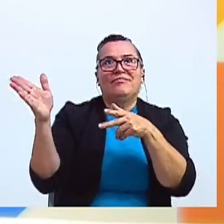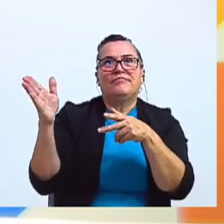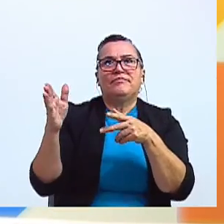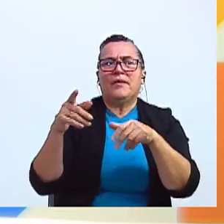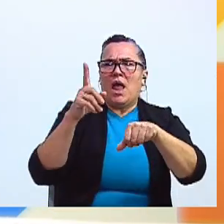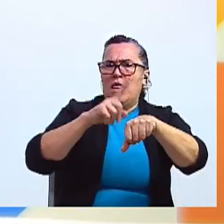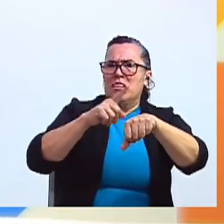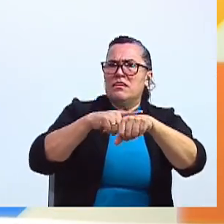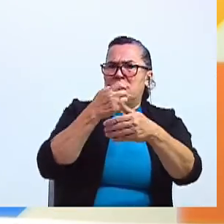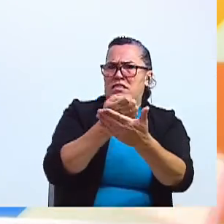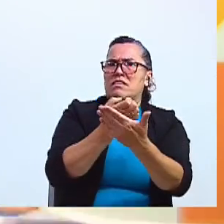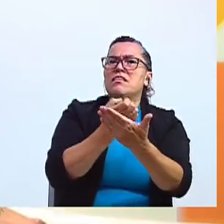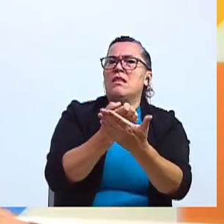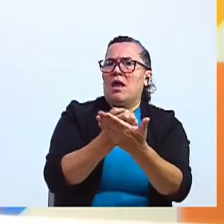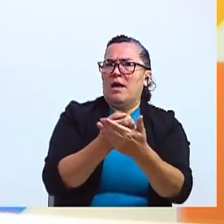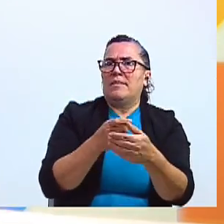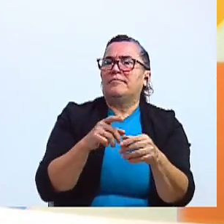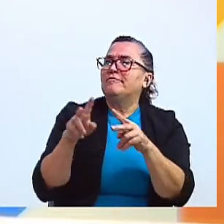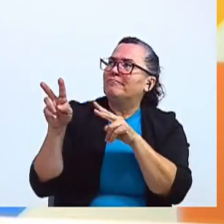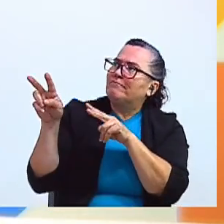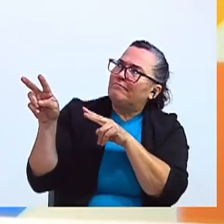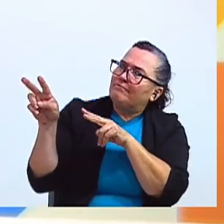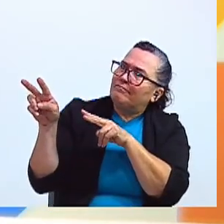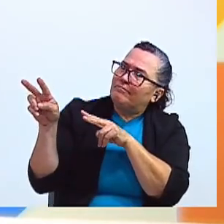Time saving,